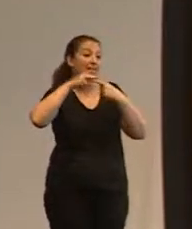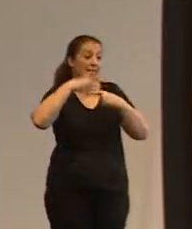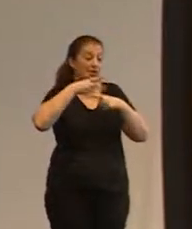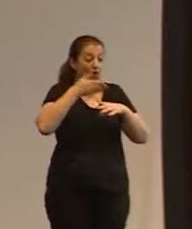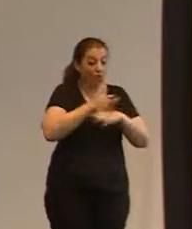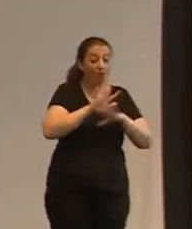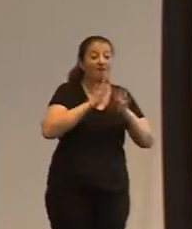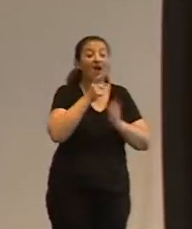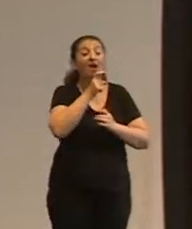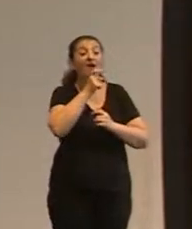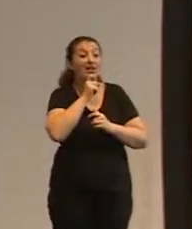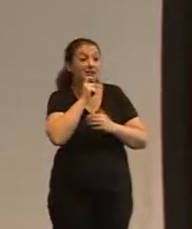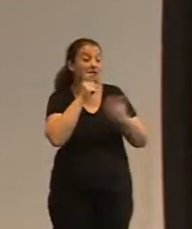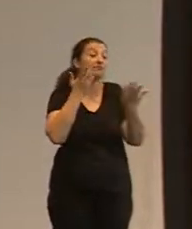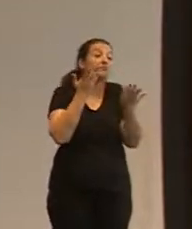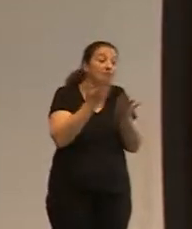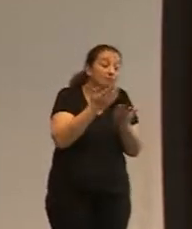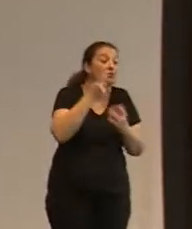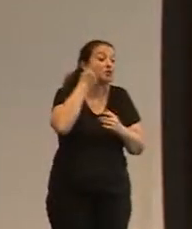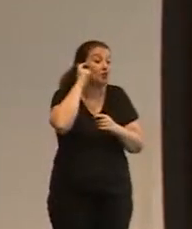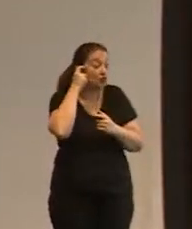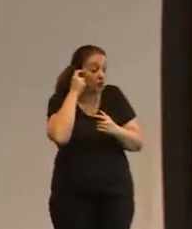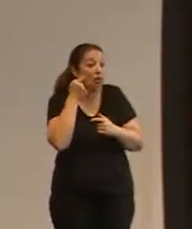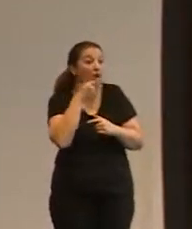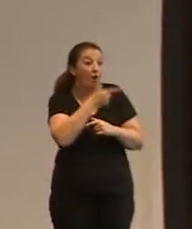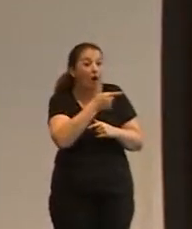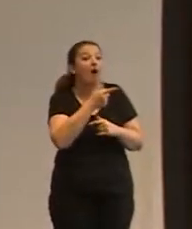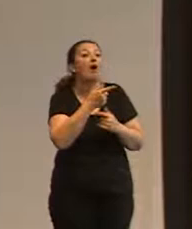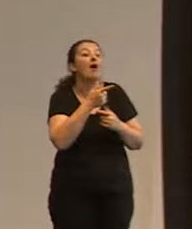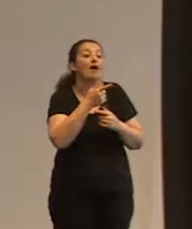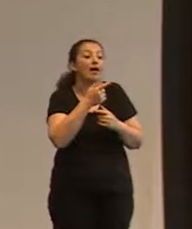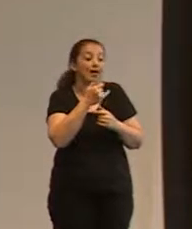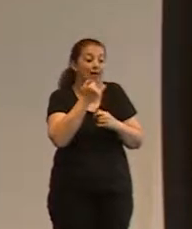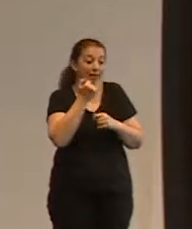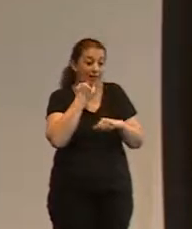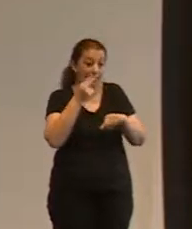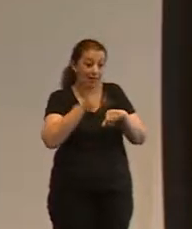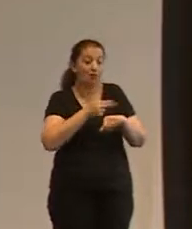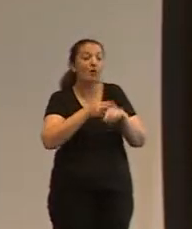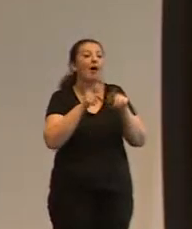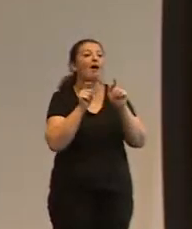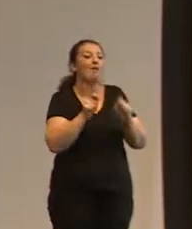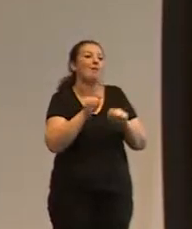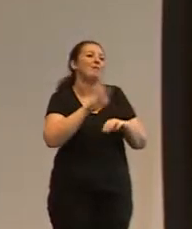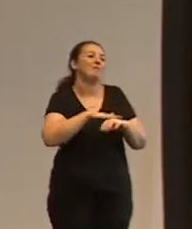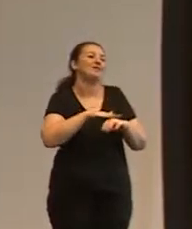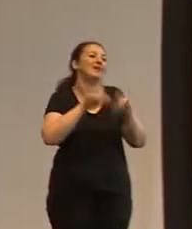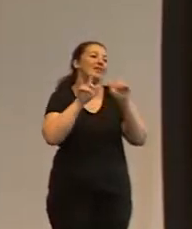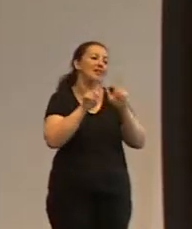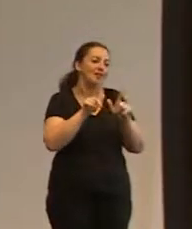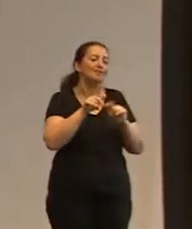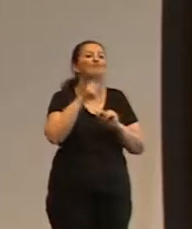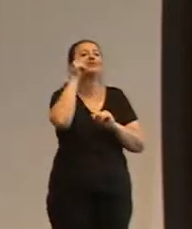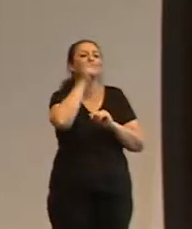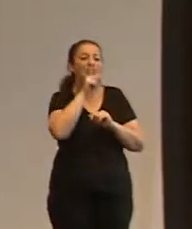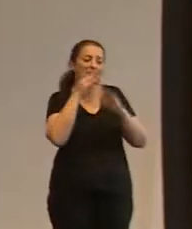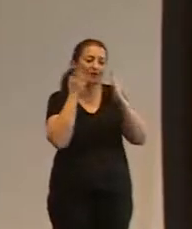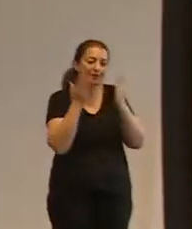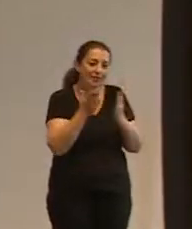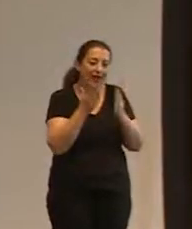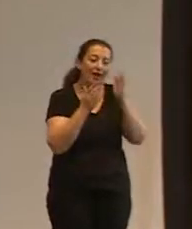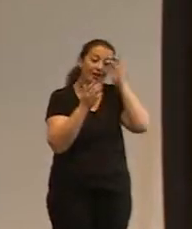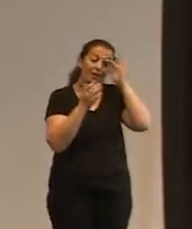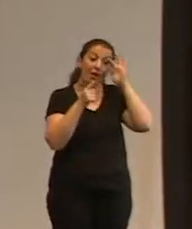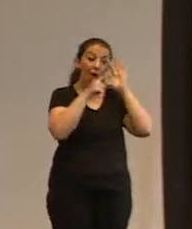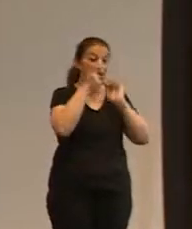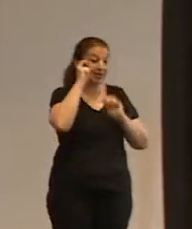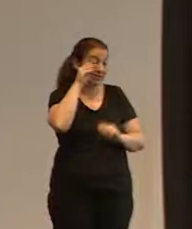an assumption or hypothesis to be concluded as right or wrong needs several times of experimentation it needs to